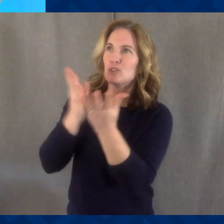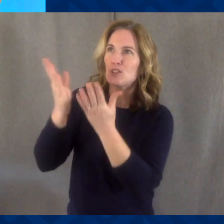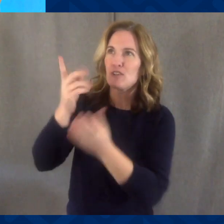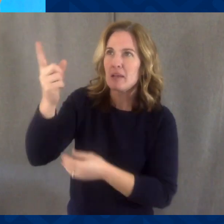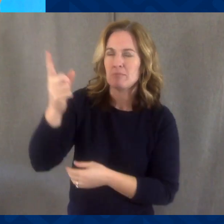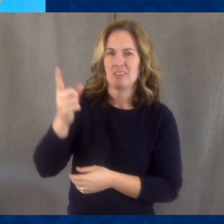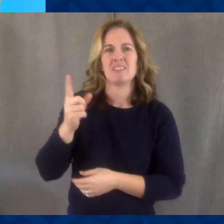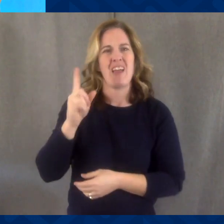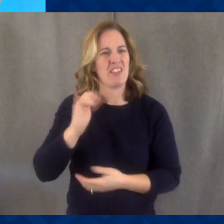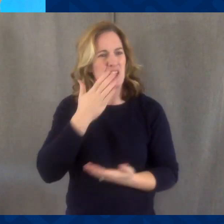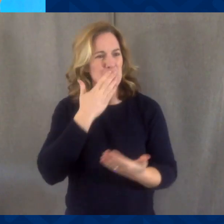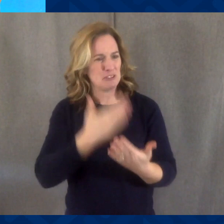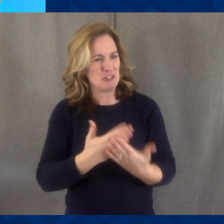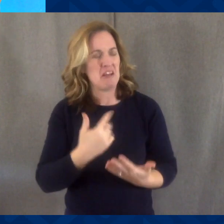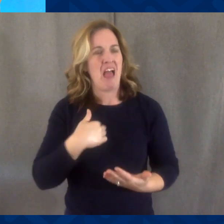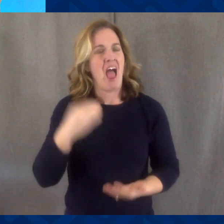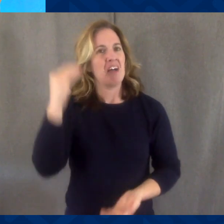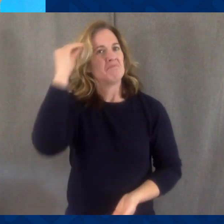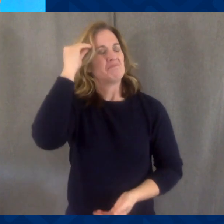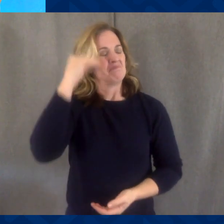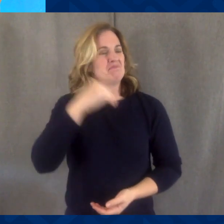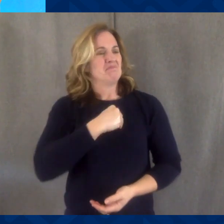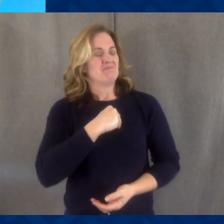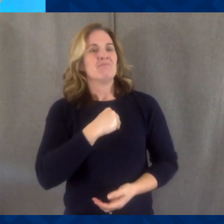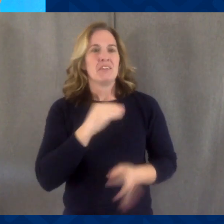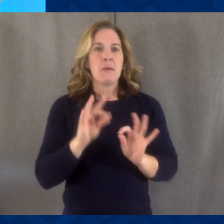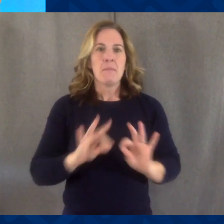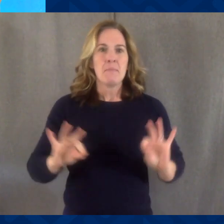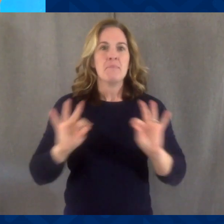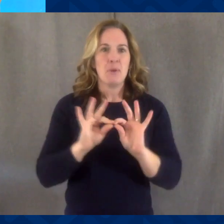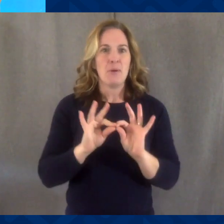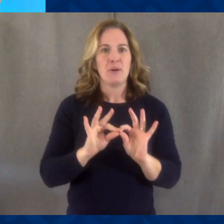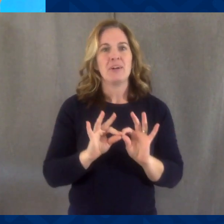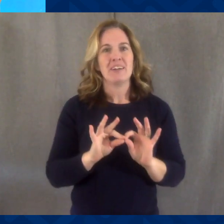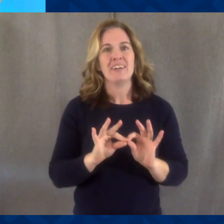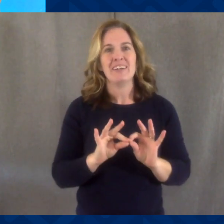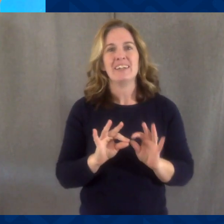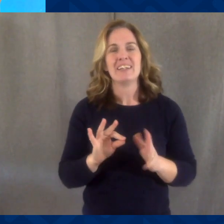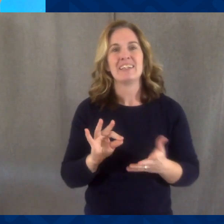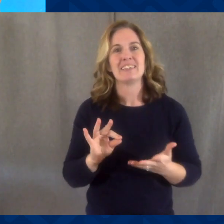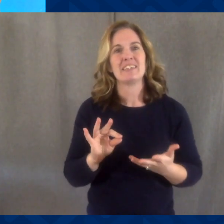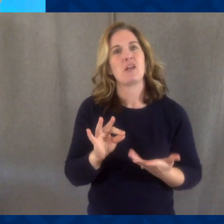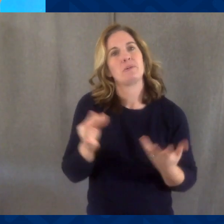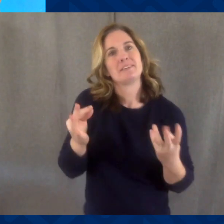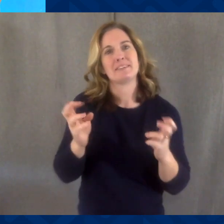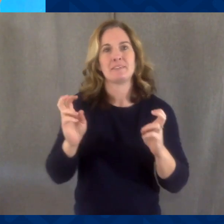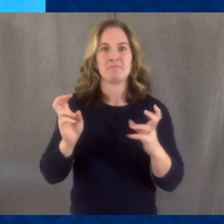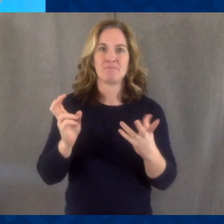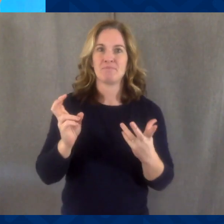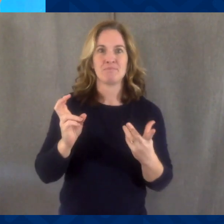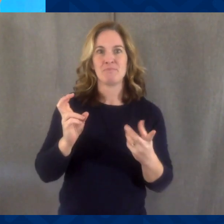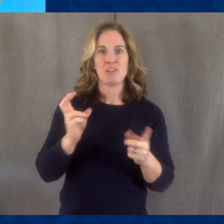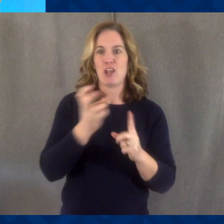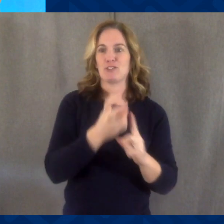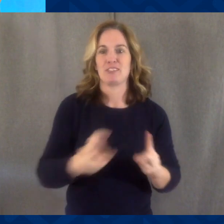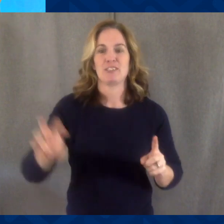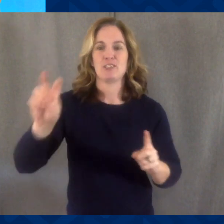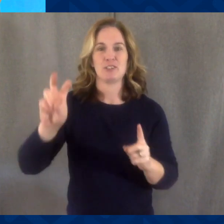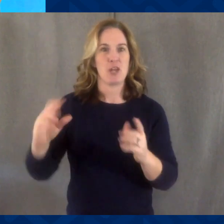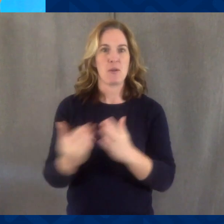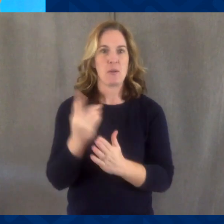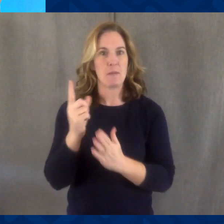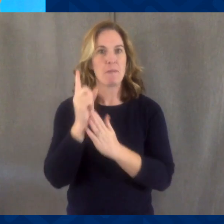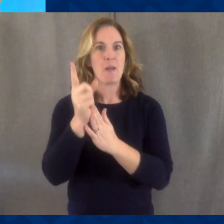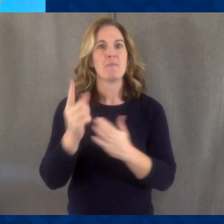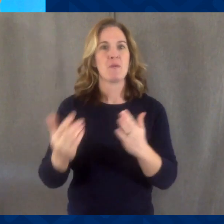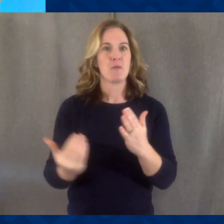Yeah. That's important. Yes. Yeah, I'm really excited. And I think it's like a transition, a moment mm-hmm. of like, we can set some